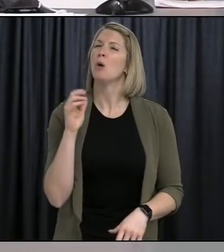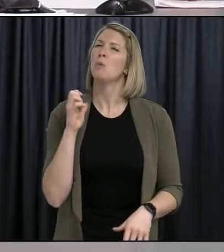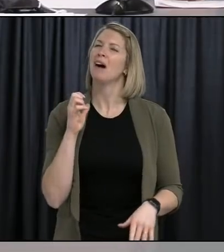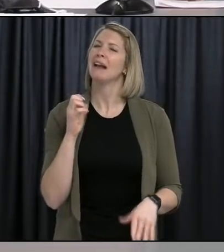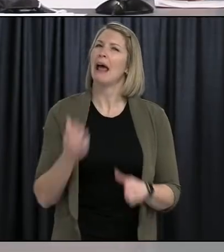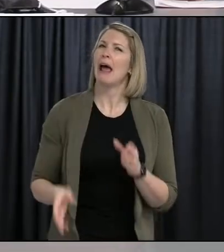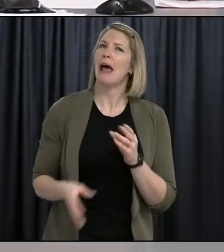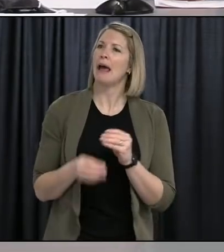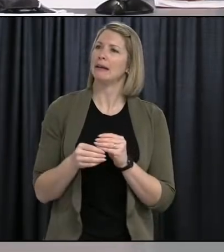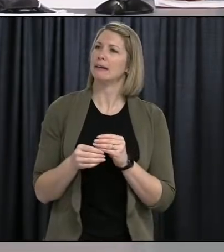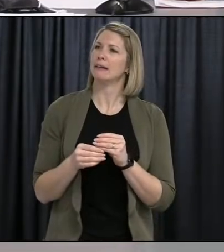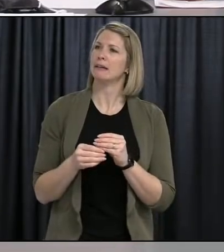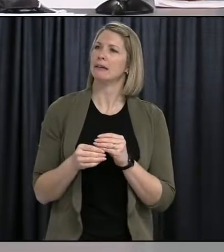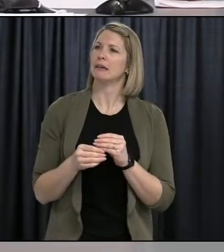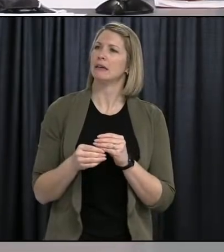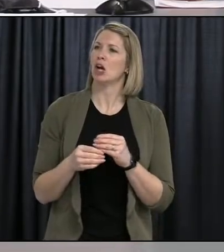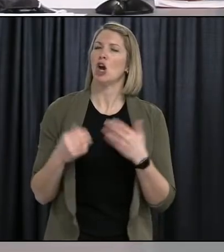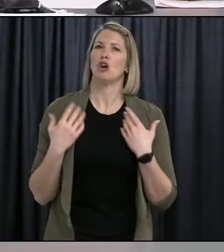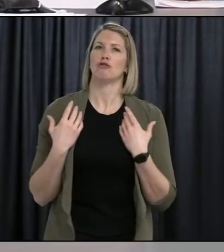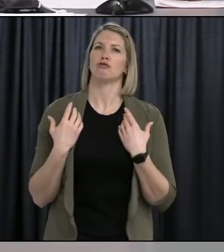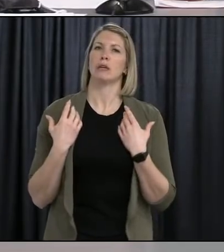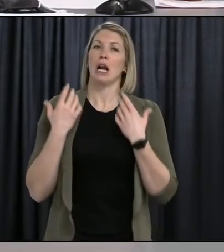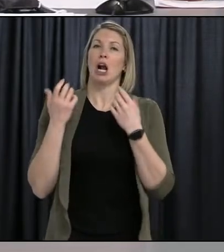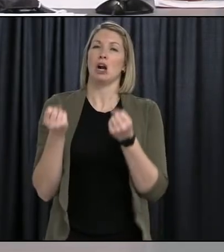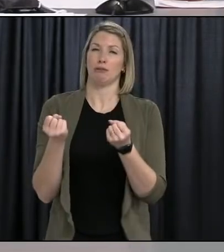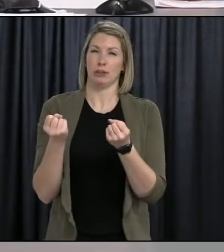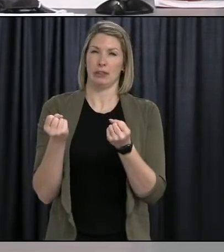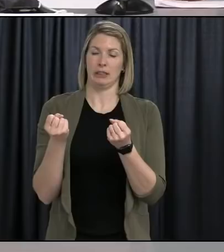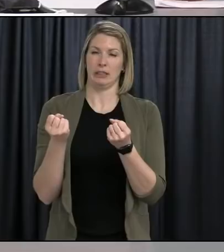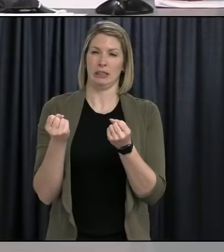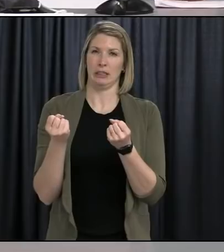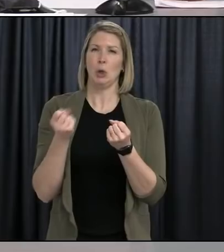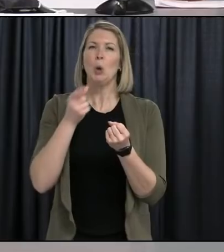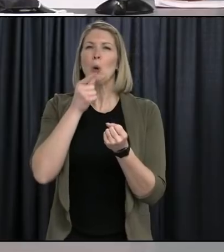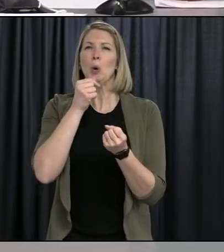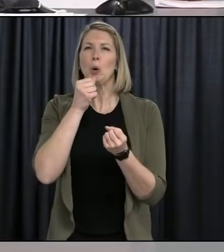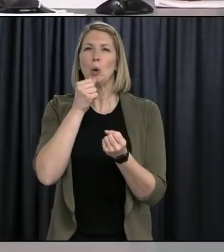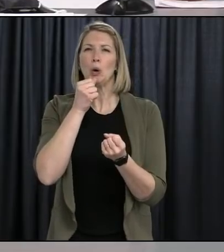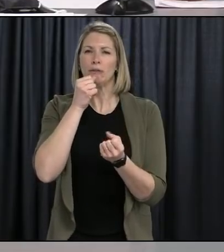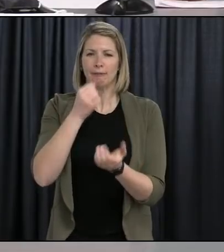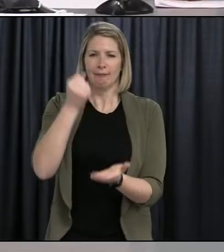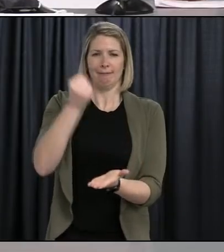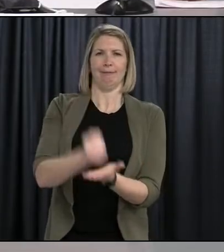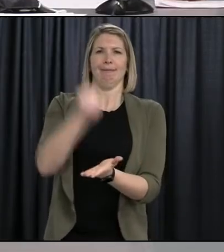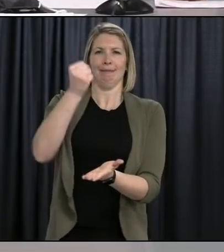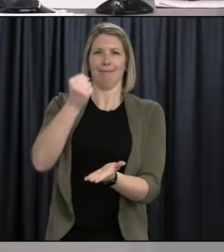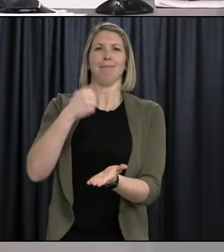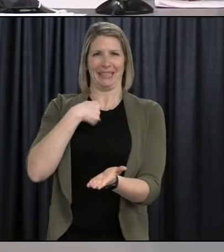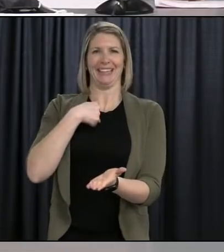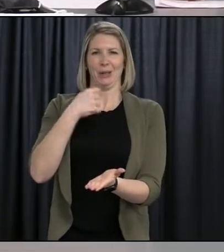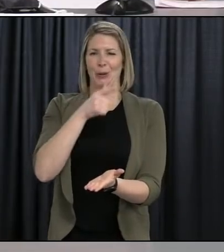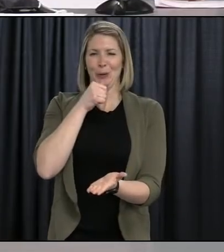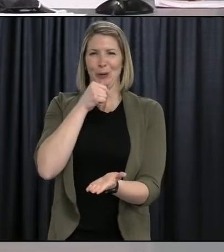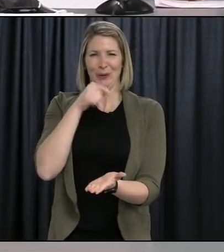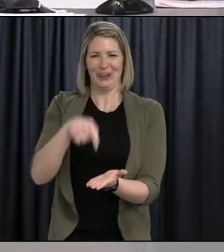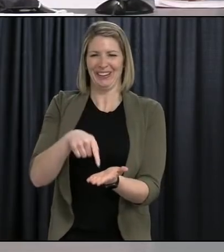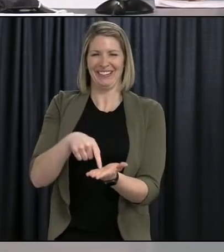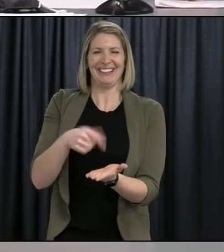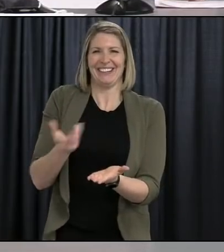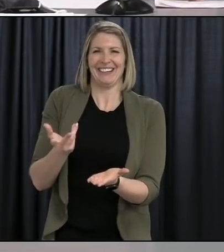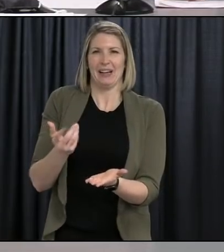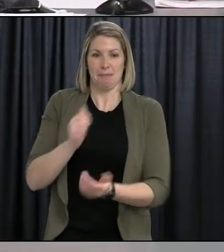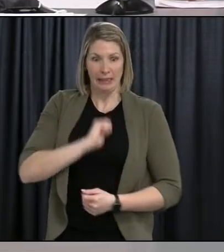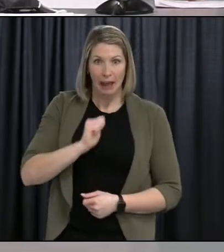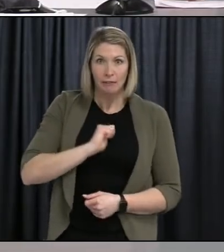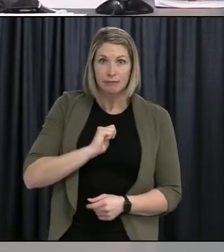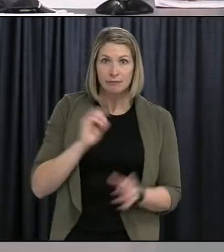to sort of an honor system for somebody to say to themselves, I have recovered based on that information, or do people go get tested